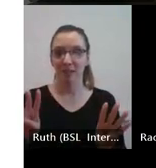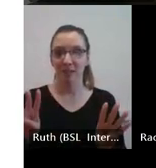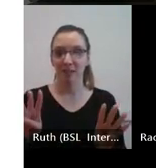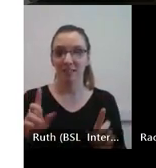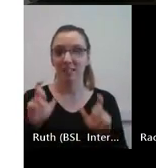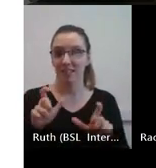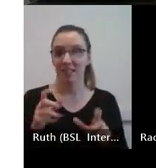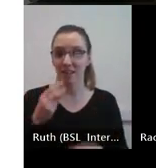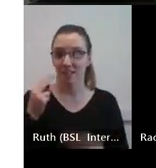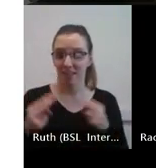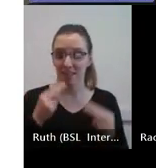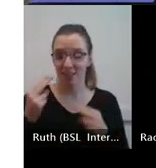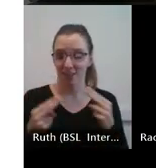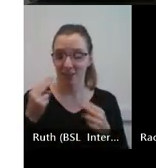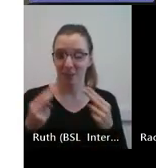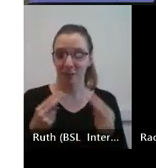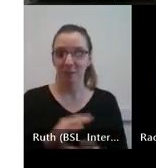lunch. Please just be.